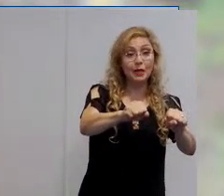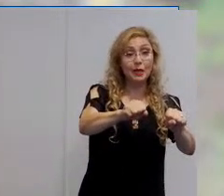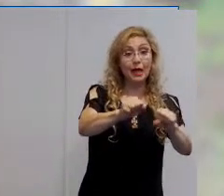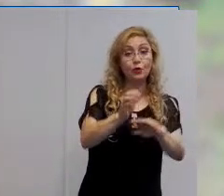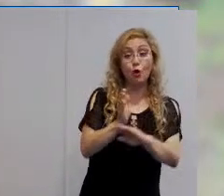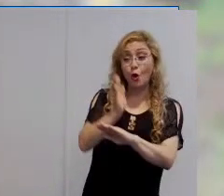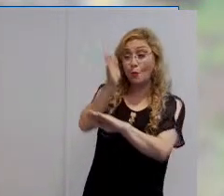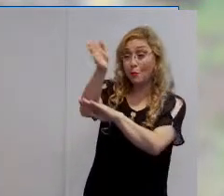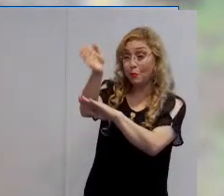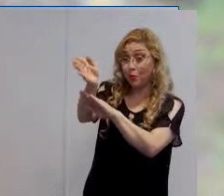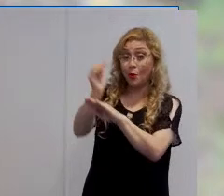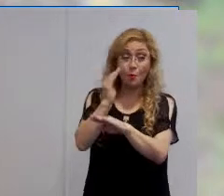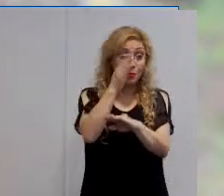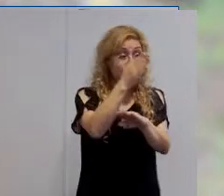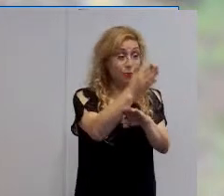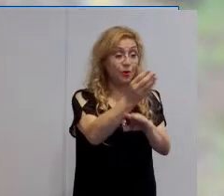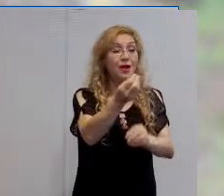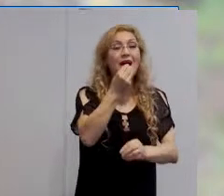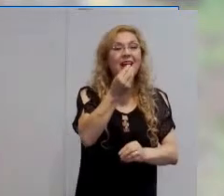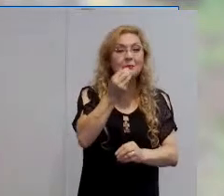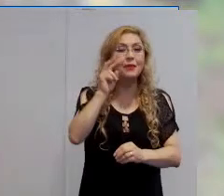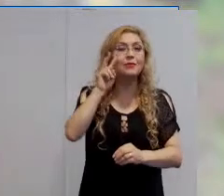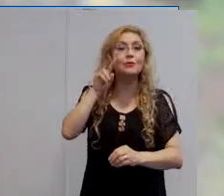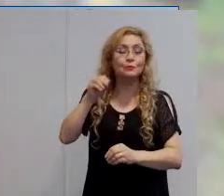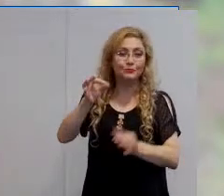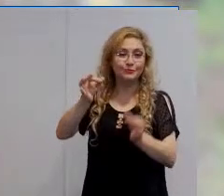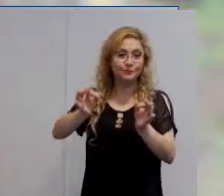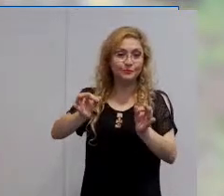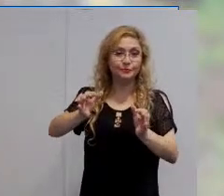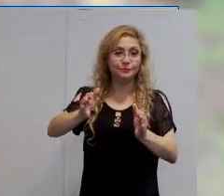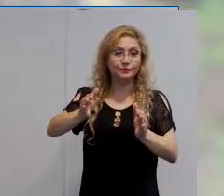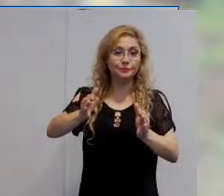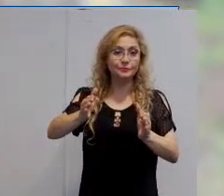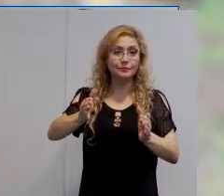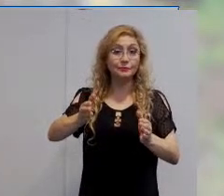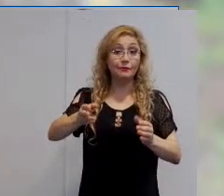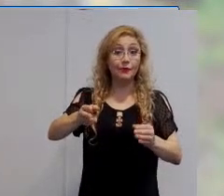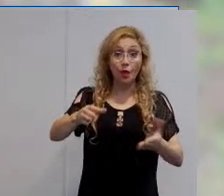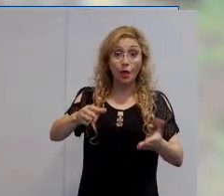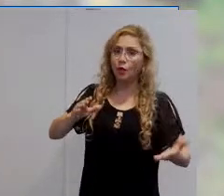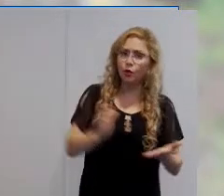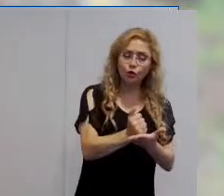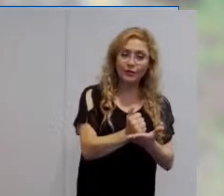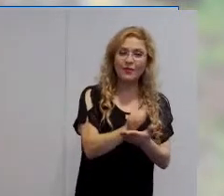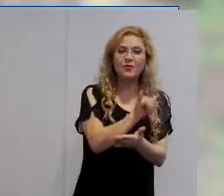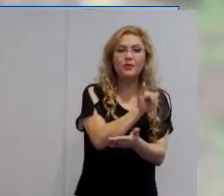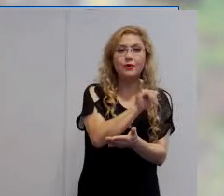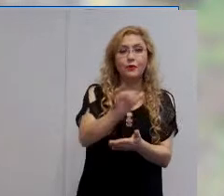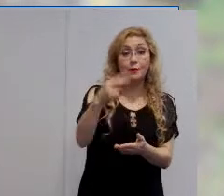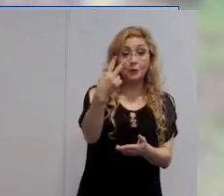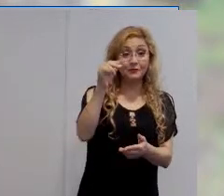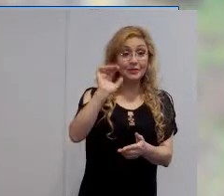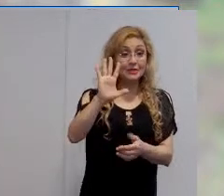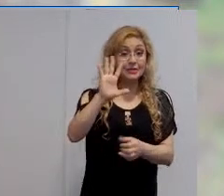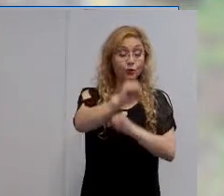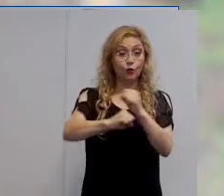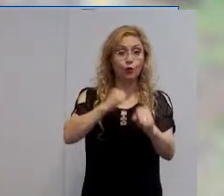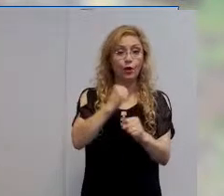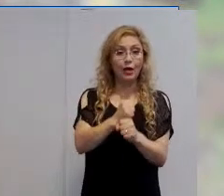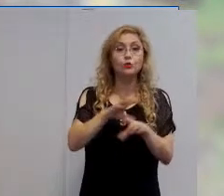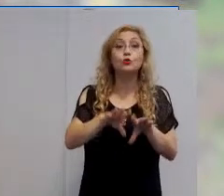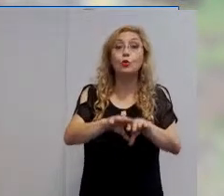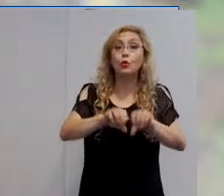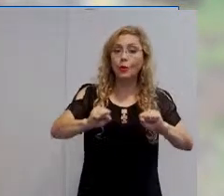the supermarkets to go to imperfect, what is done with the imperfect food. After 25 years waiting for